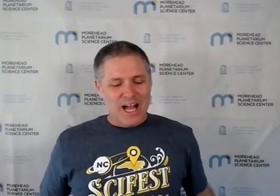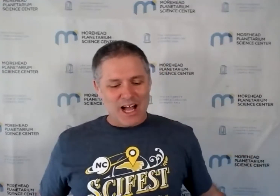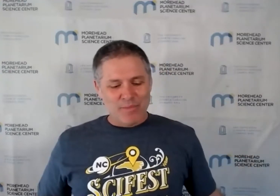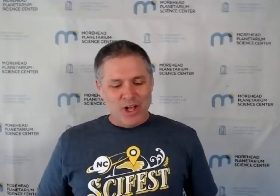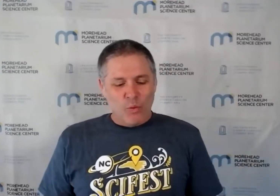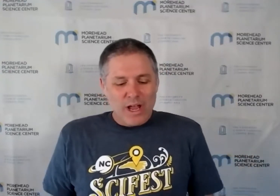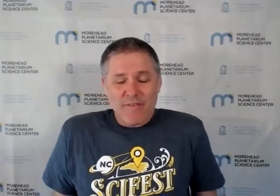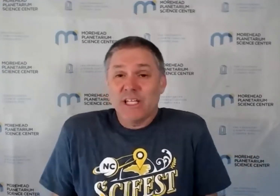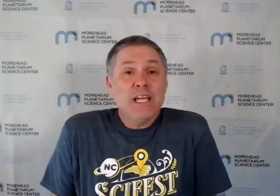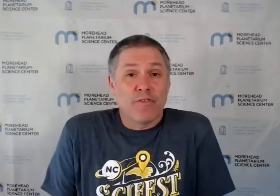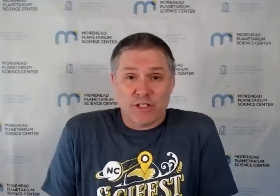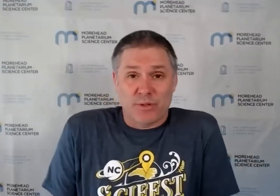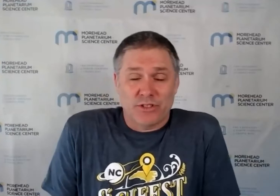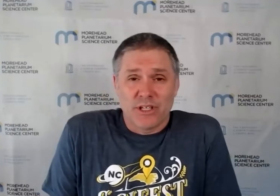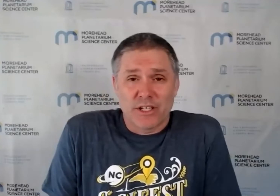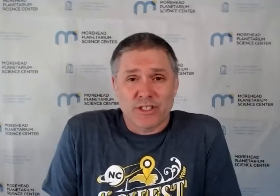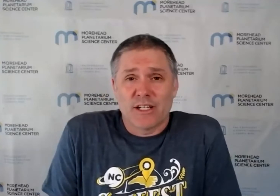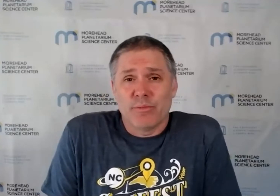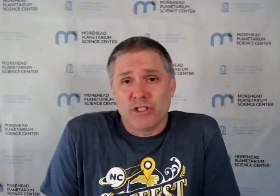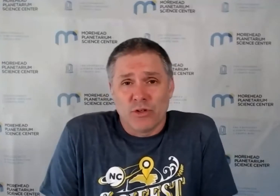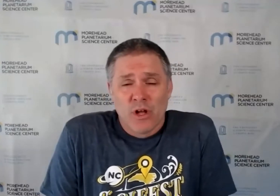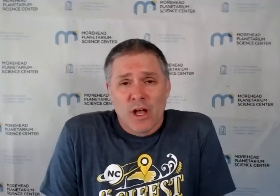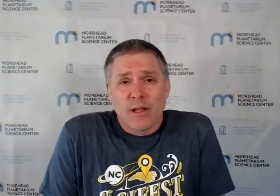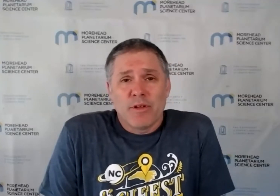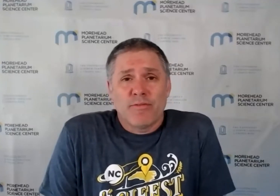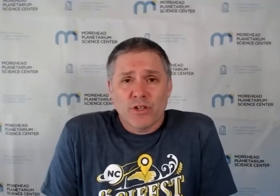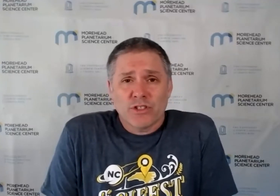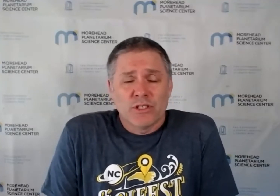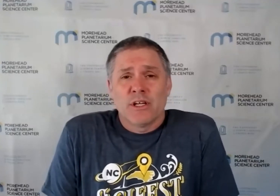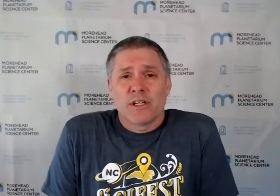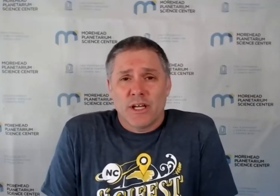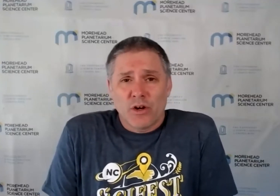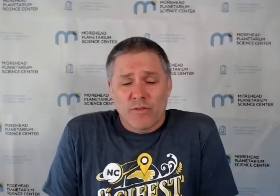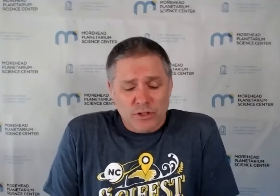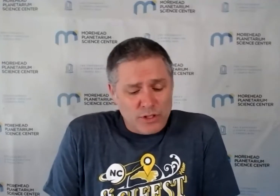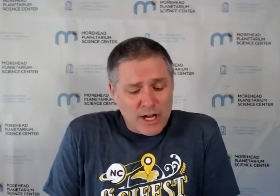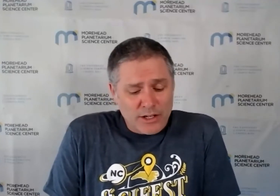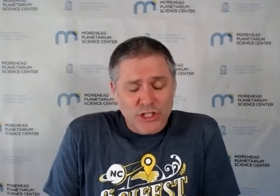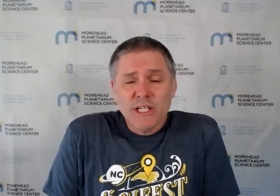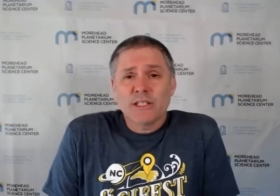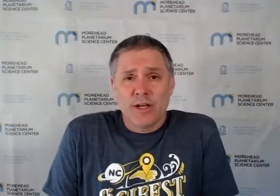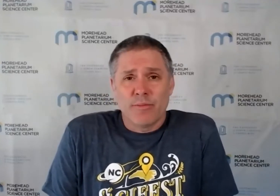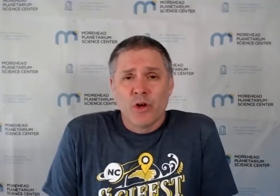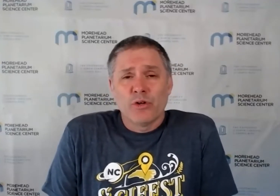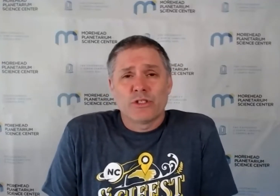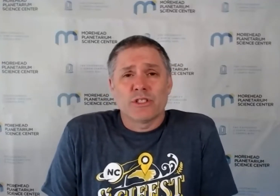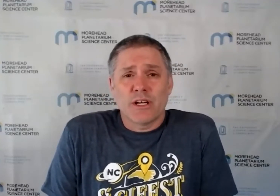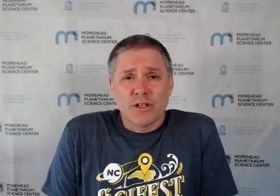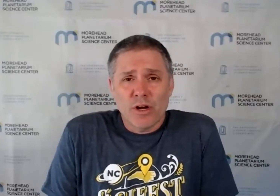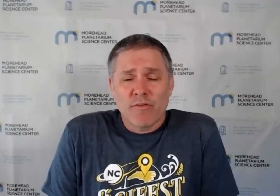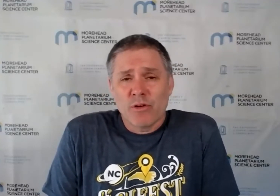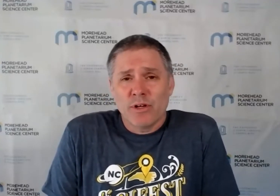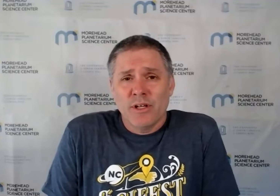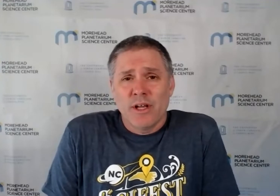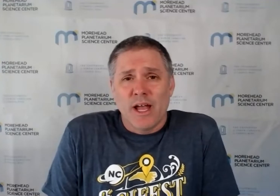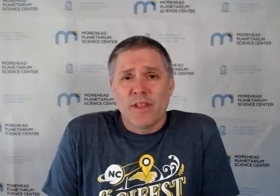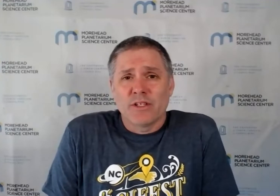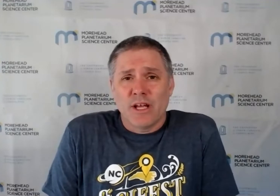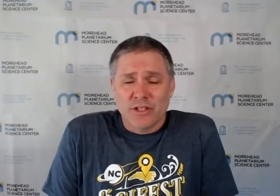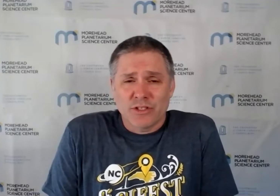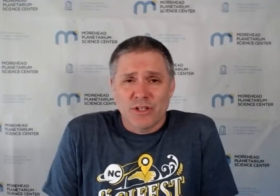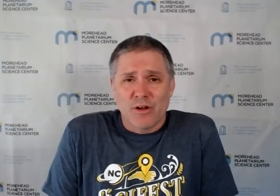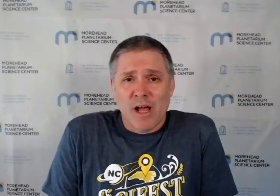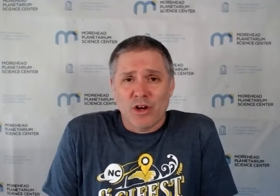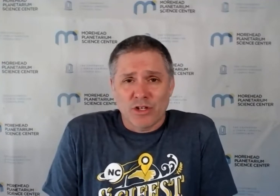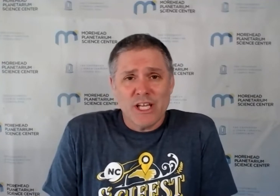ncscifest@unc.edu. We have a team of experts excited to meet you. Let me first kick it over to Dr. Ching Lim, who's going to say hello to everyone and